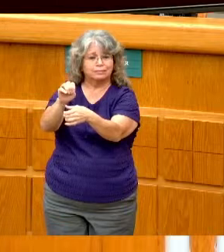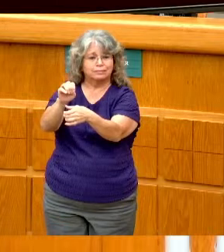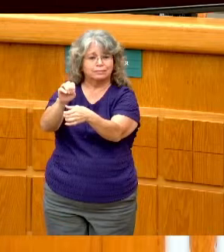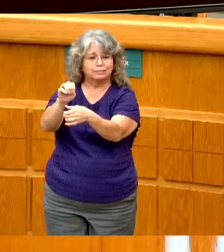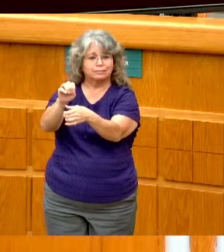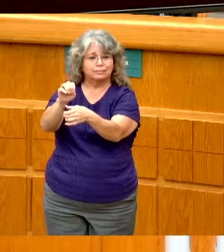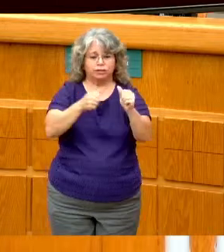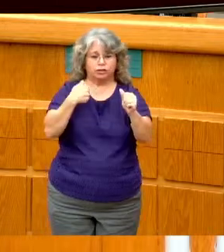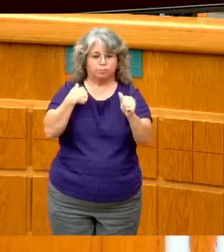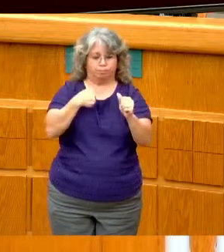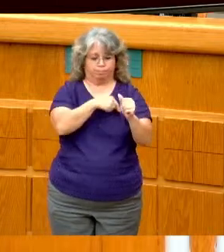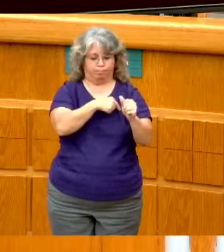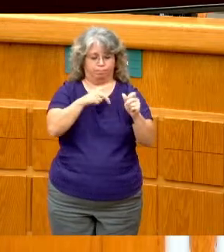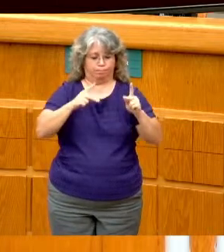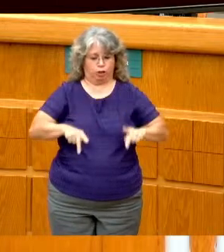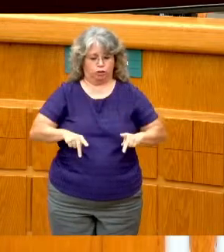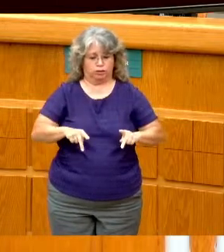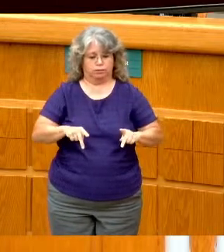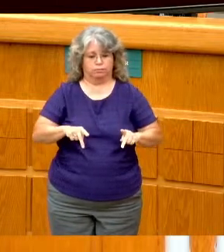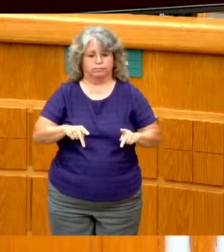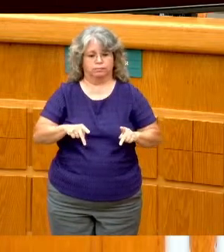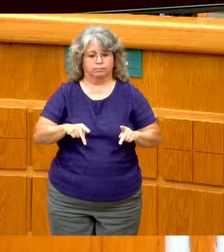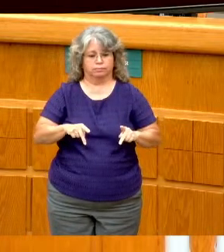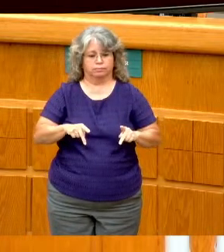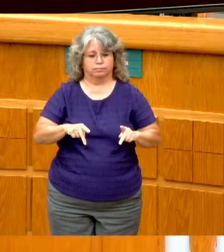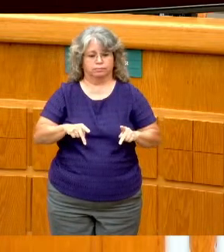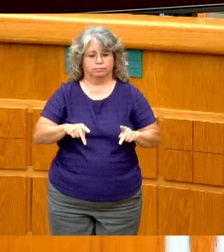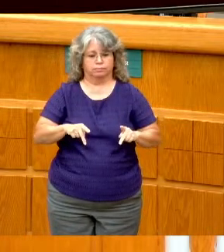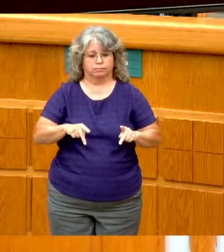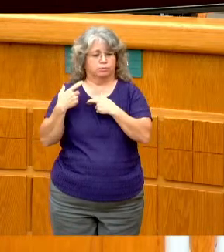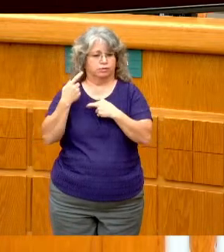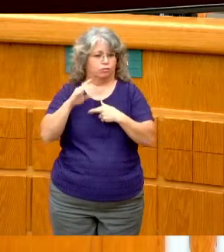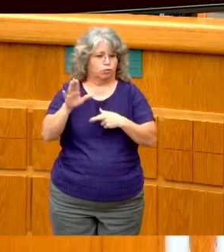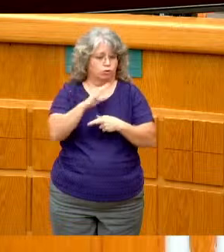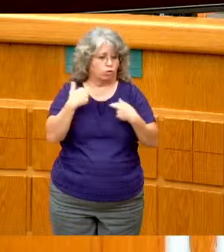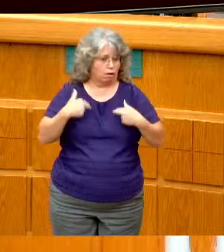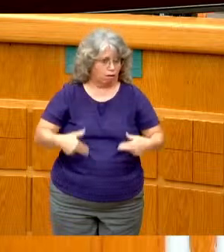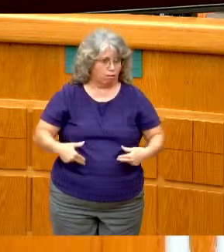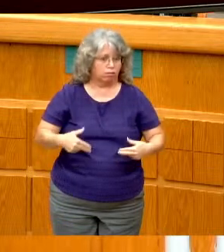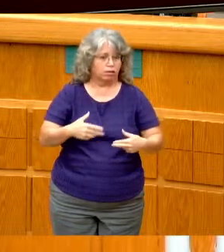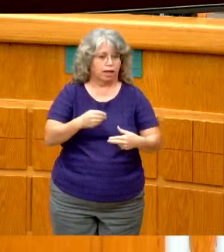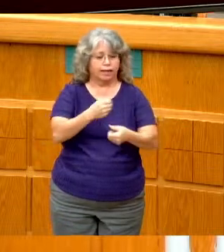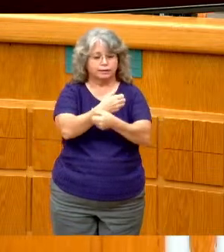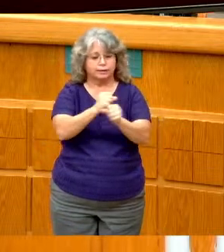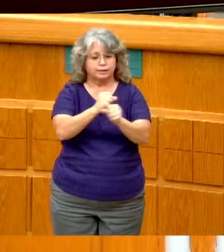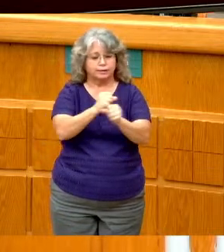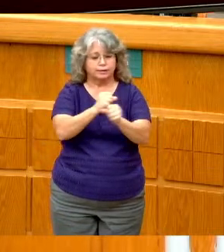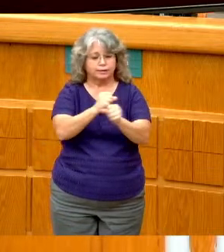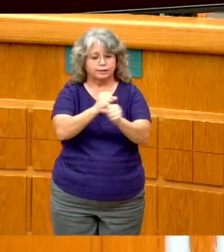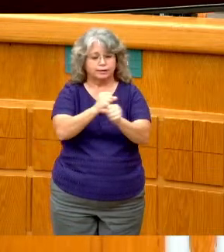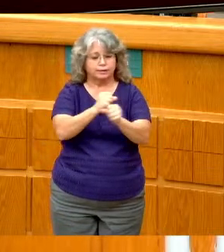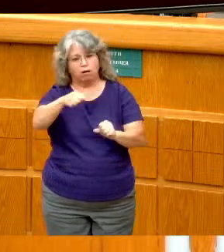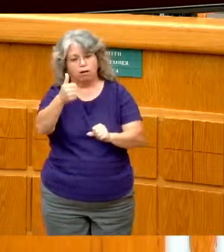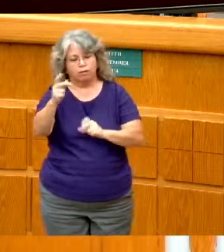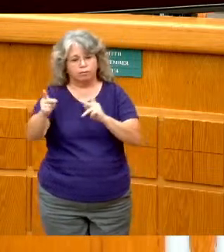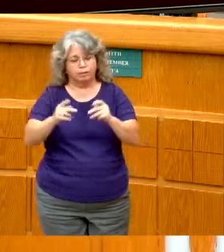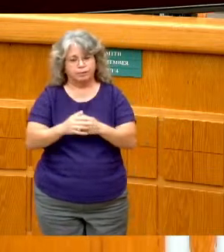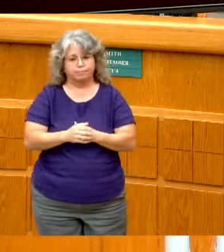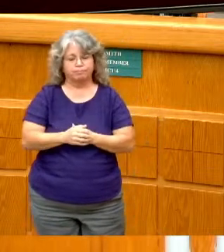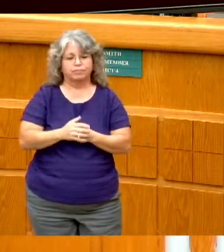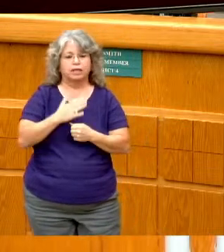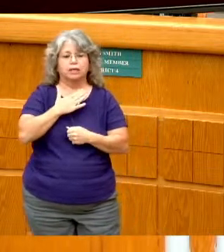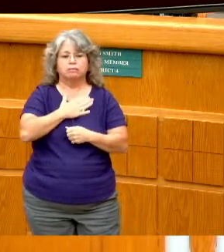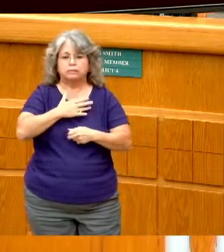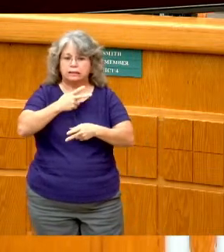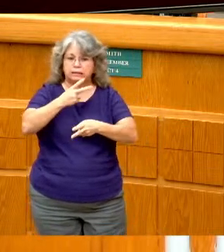play in our own personal safety and the safety of others. So please get your vaccine. Remember our new location